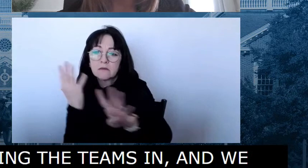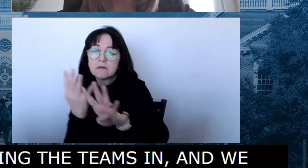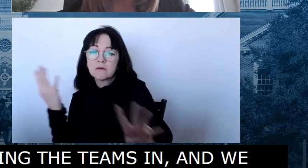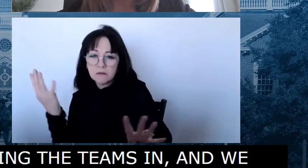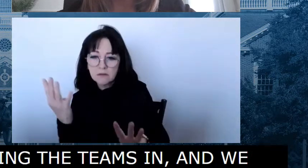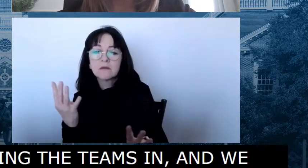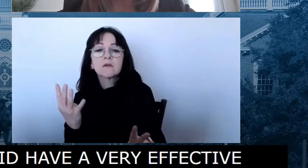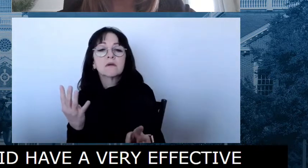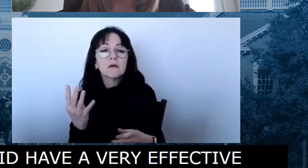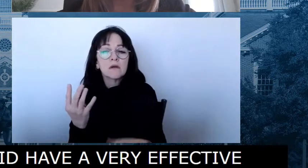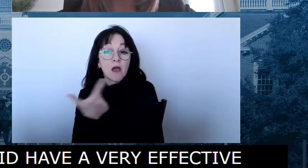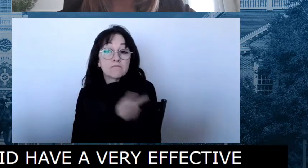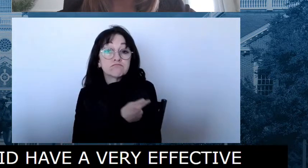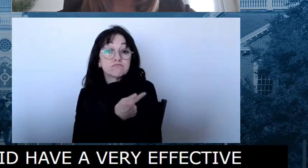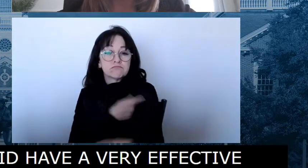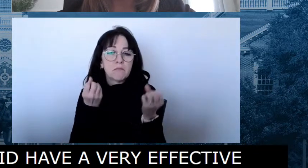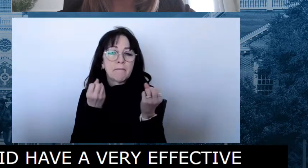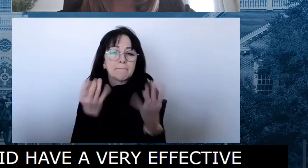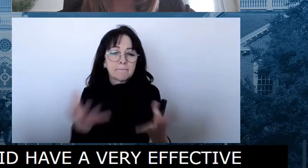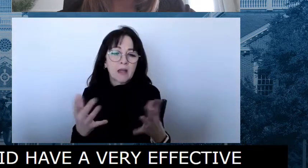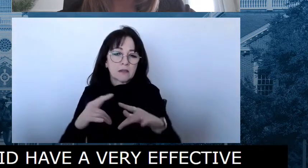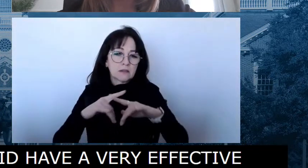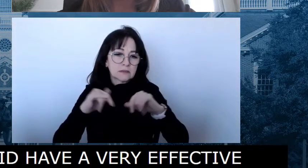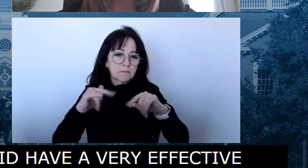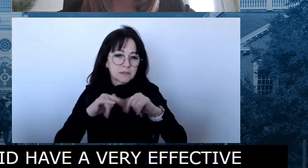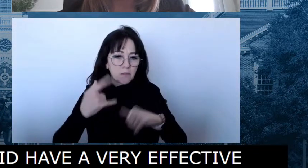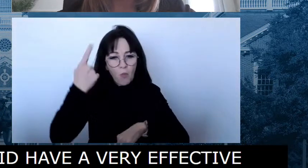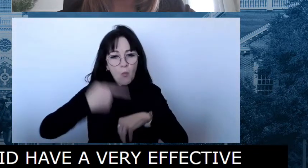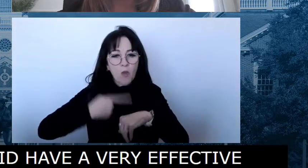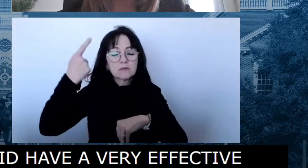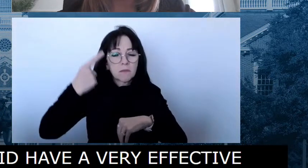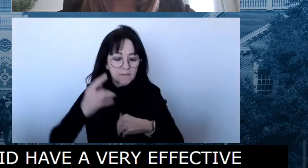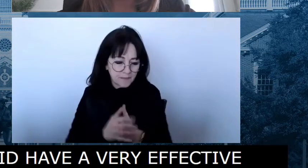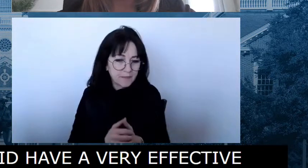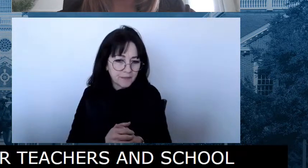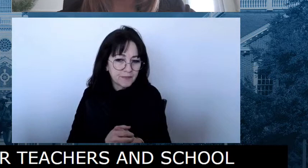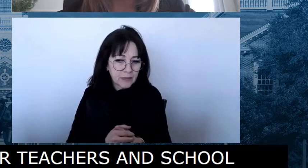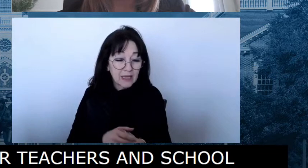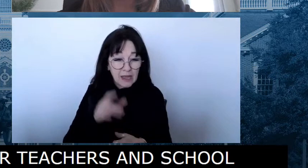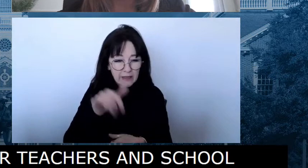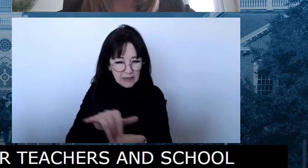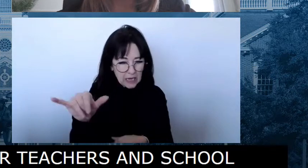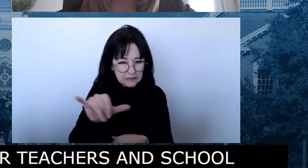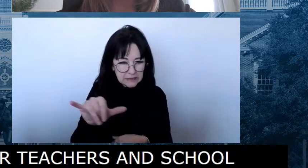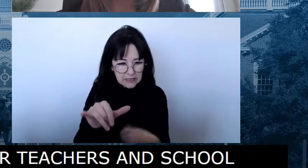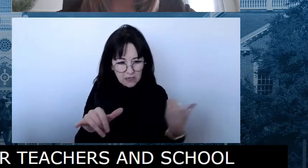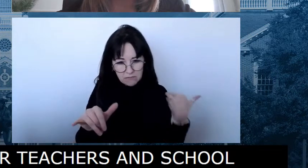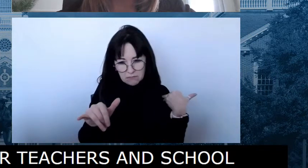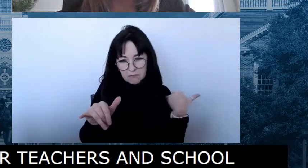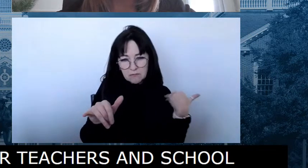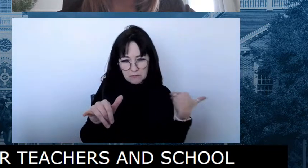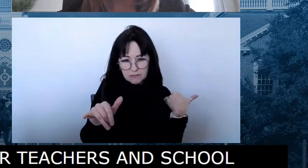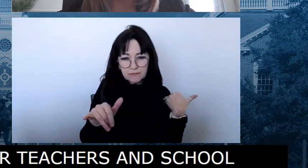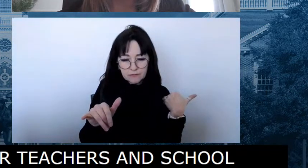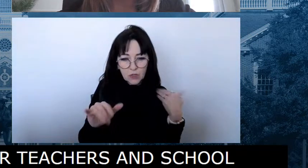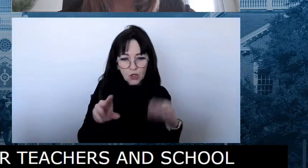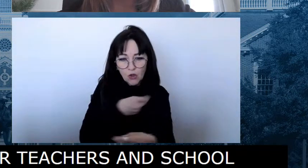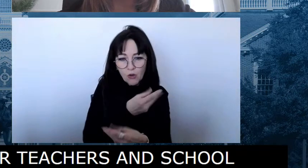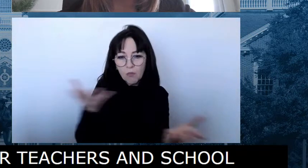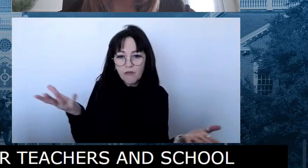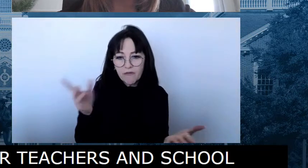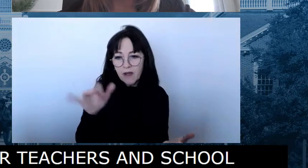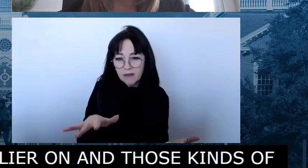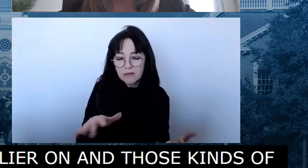personnel vaccinated earlier on, and those kinds of things. There's no